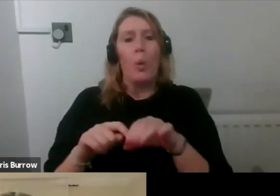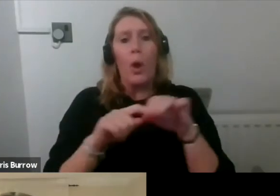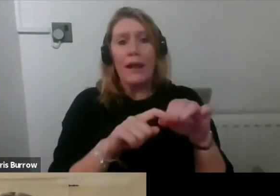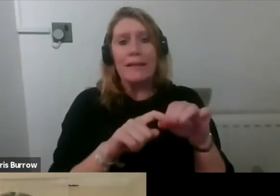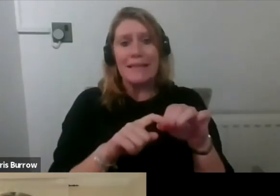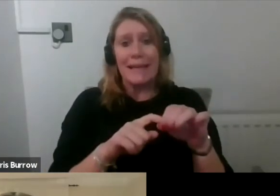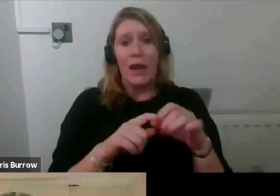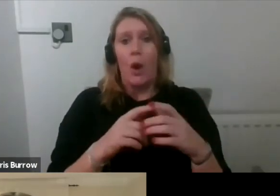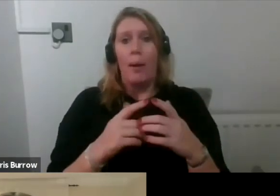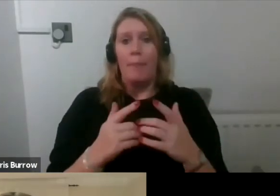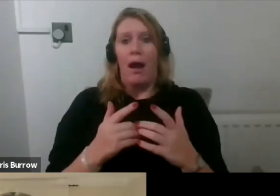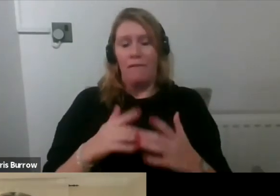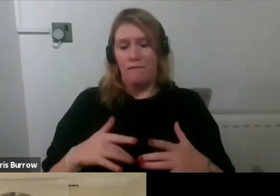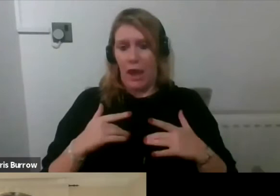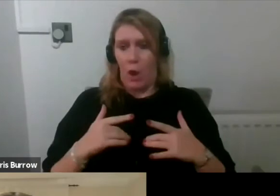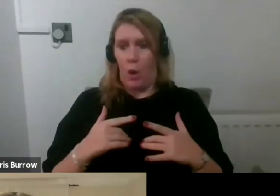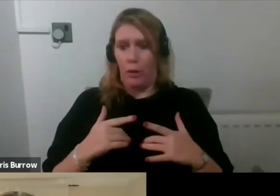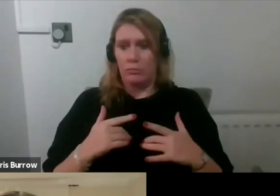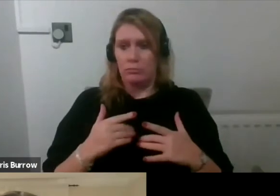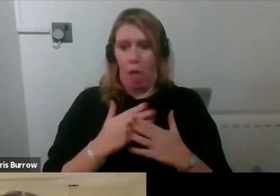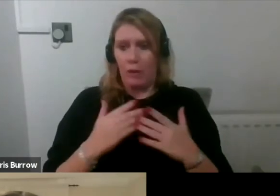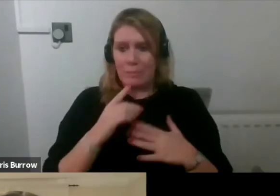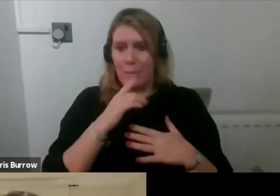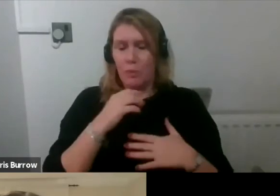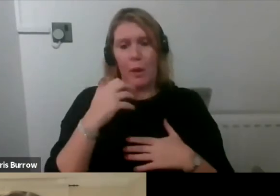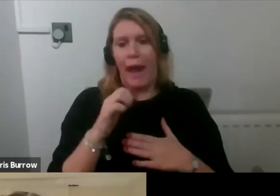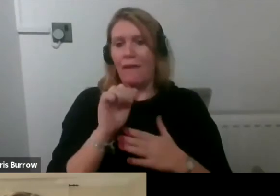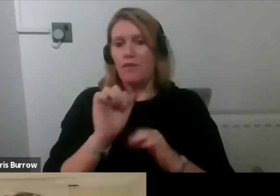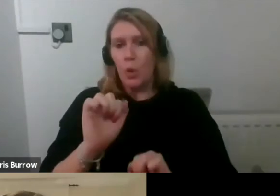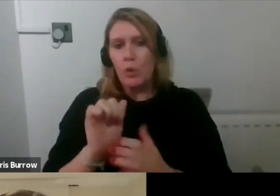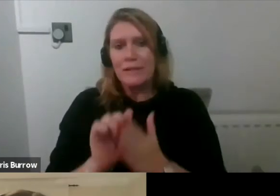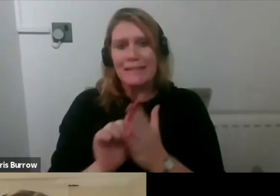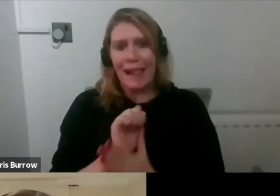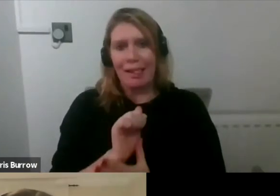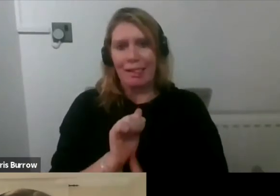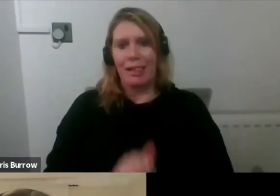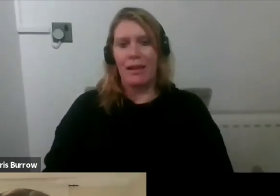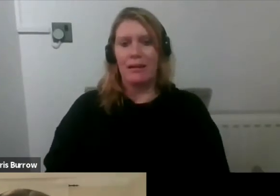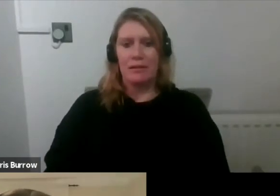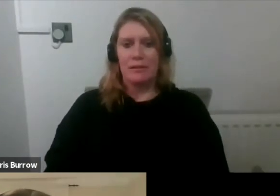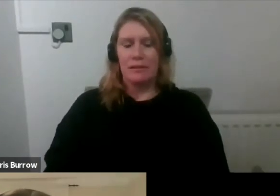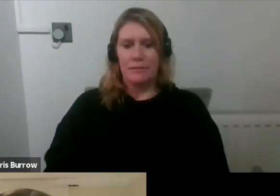would have had the skill to do what you've done. Well, it was, I mean, it was really